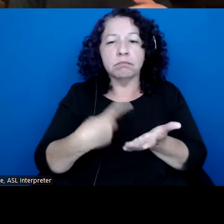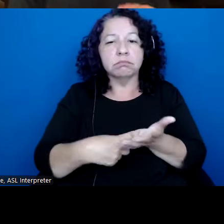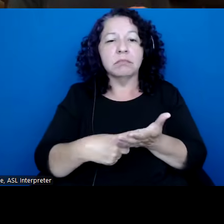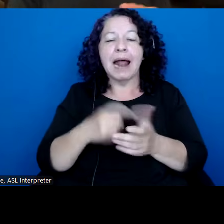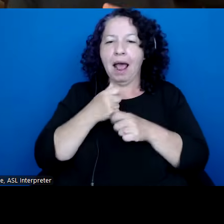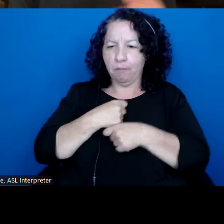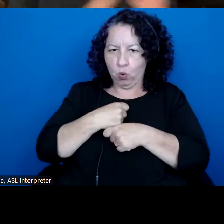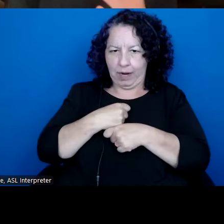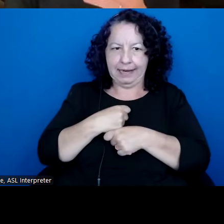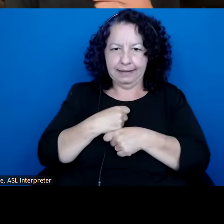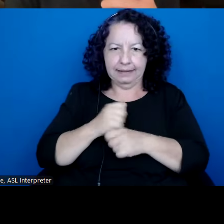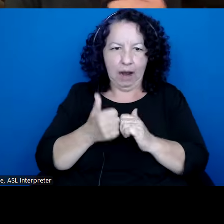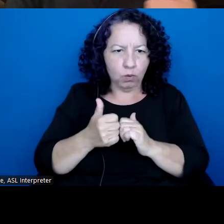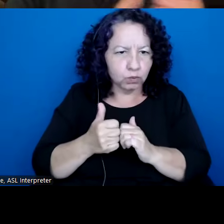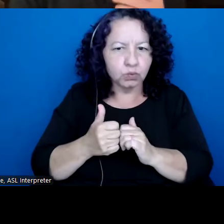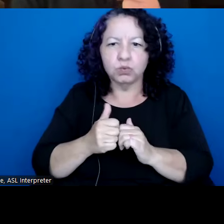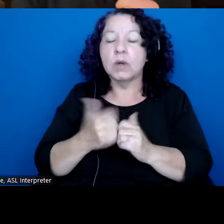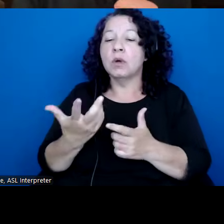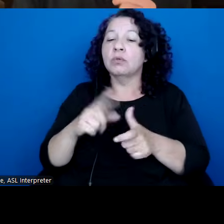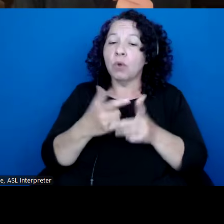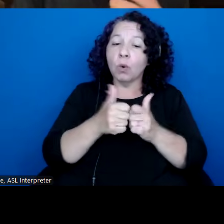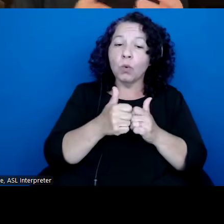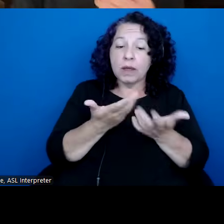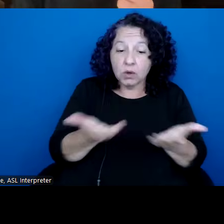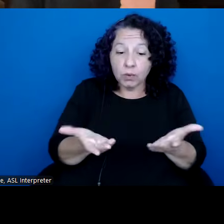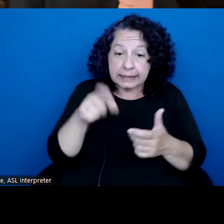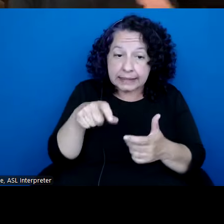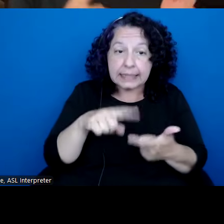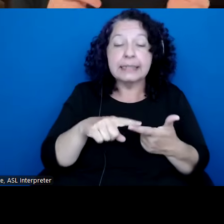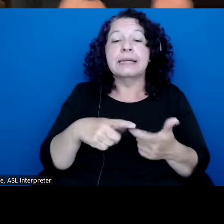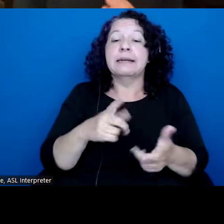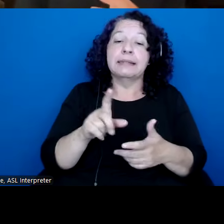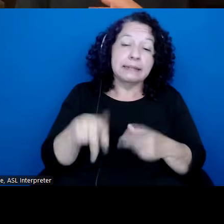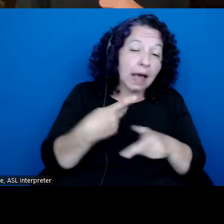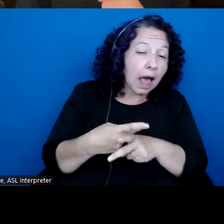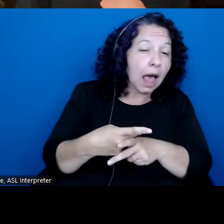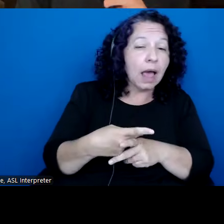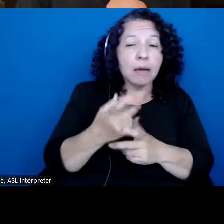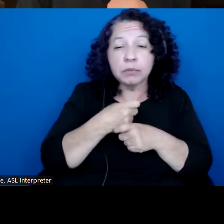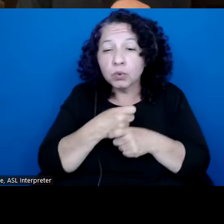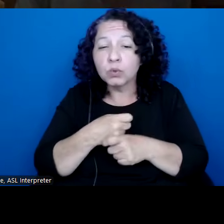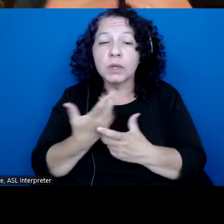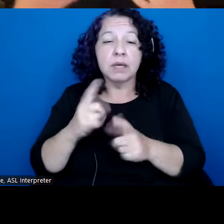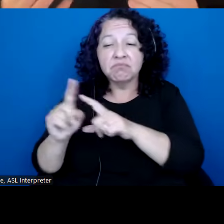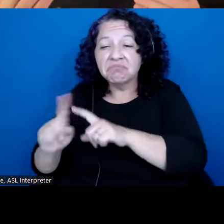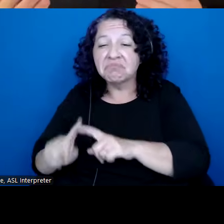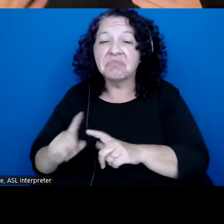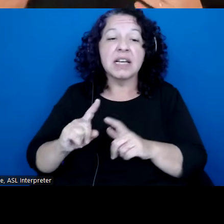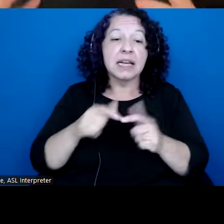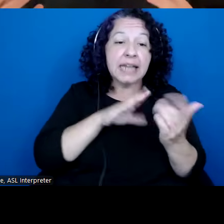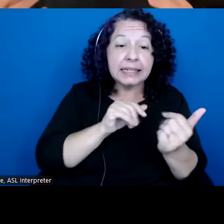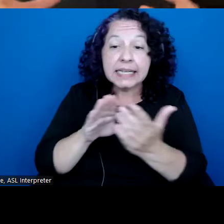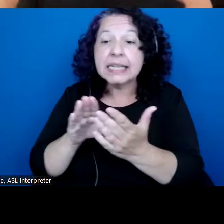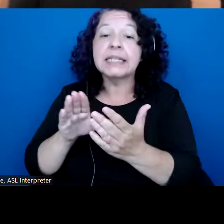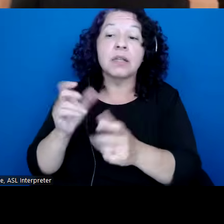out with brewing ingredients and the types of beer that they were brewing, then brewing technologies and techniques, then brewers and